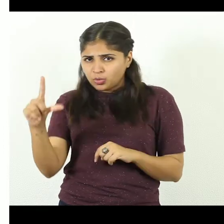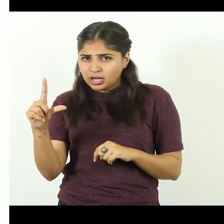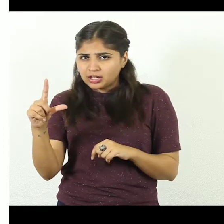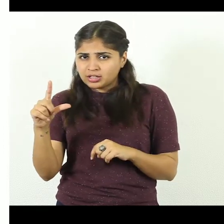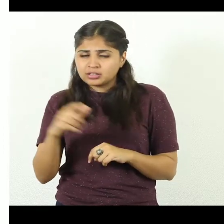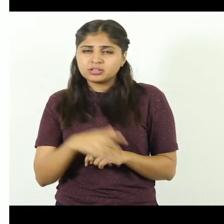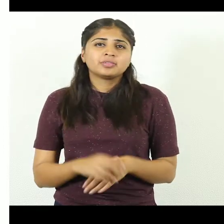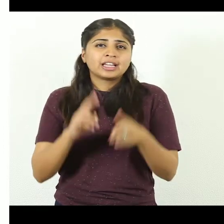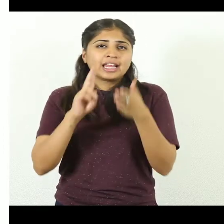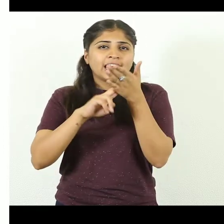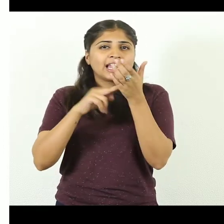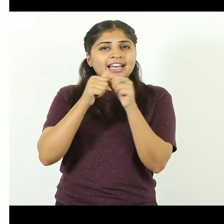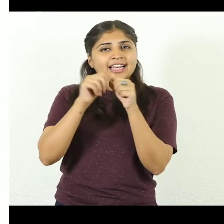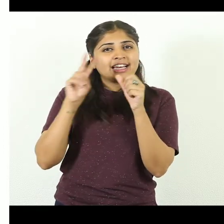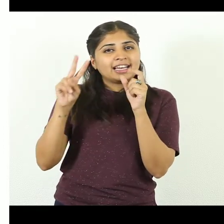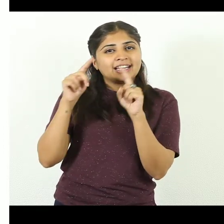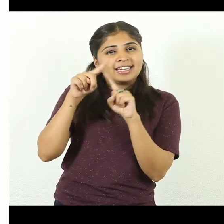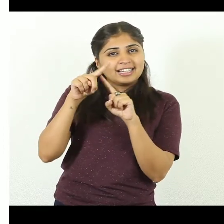SQL Pro,